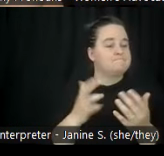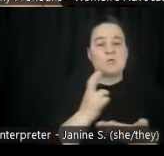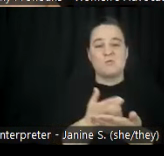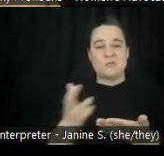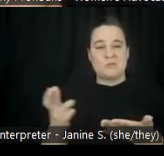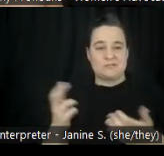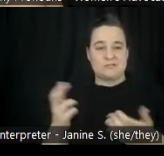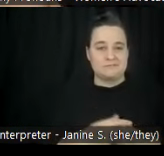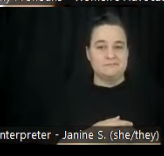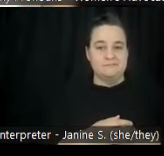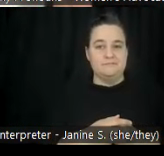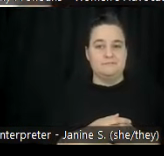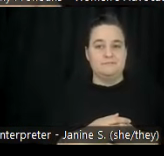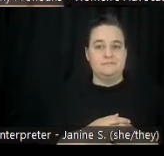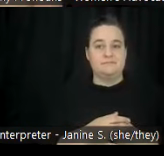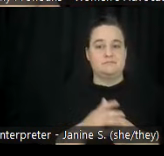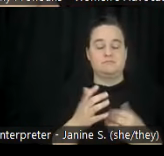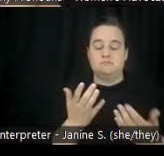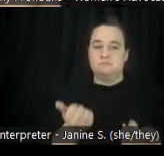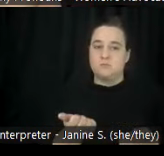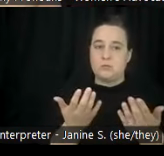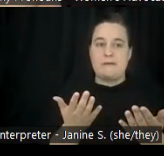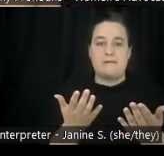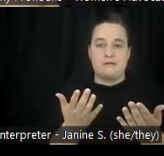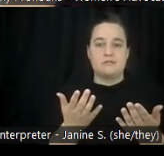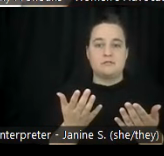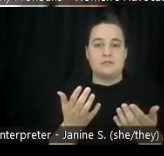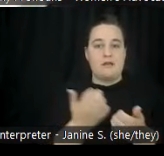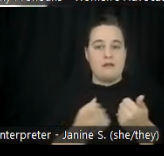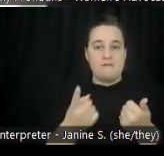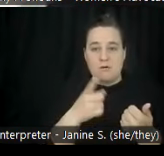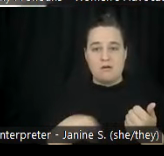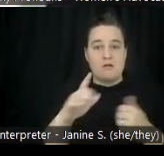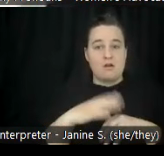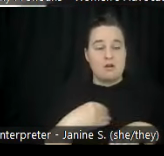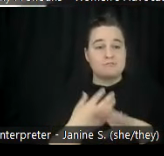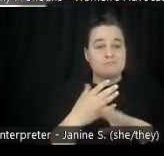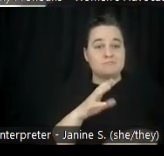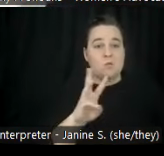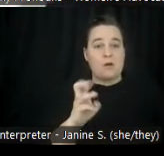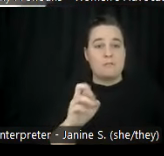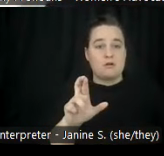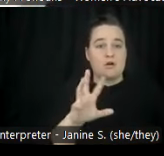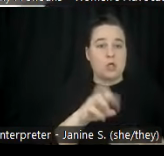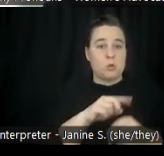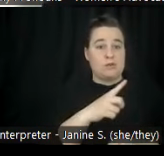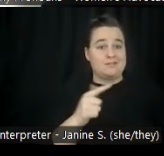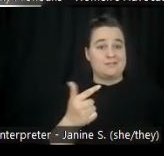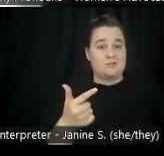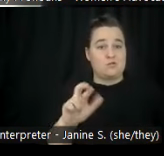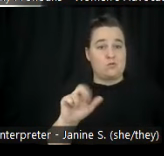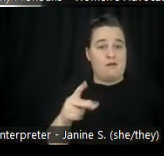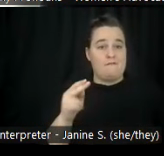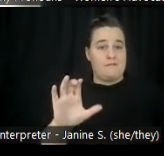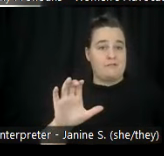resource that I would highly recommend to everyone on this webinar, including this graphic, that